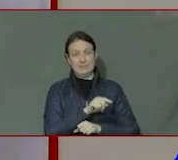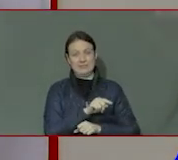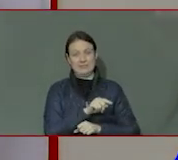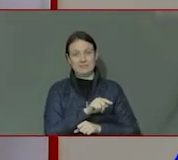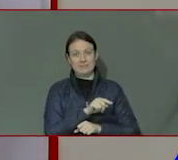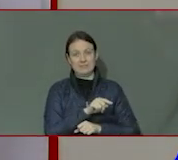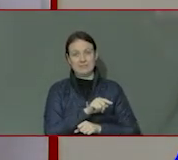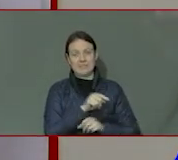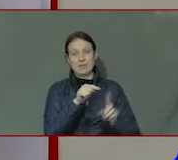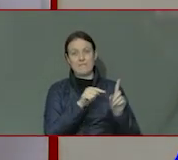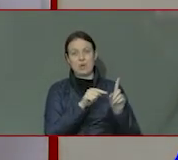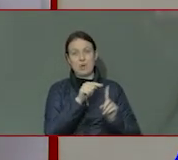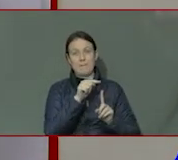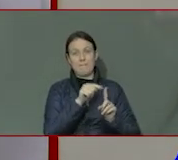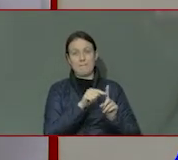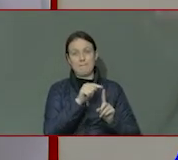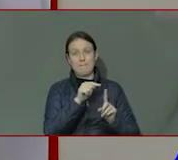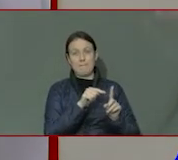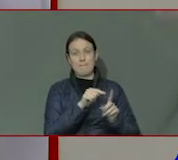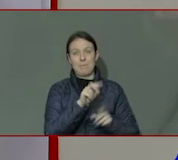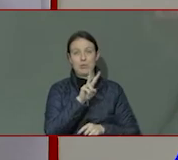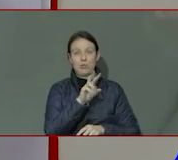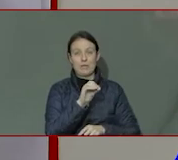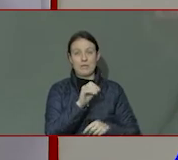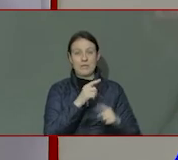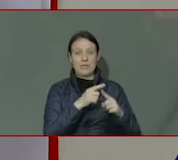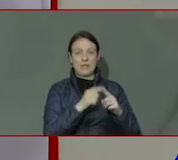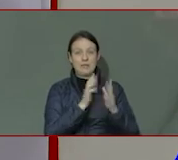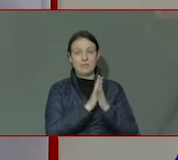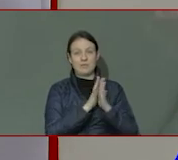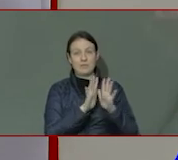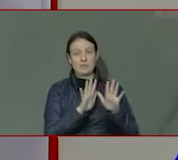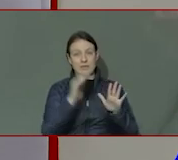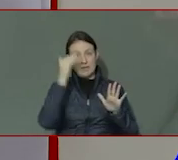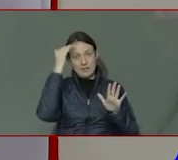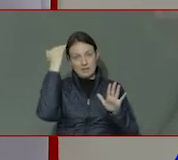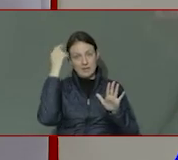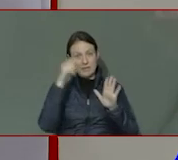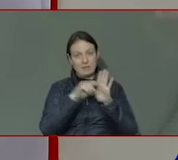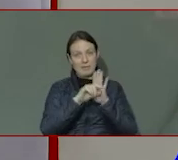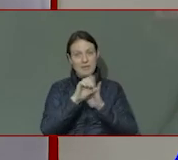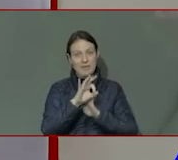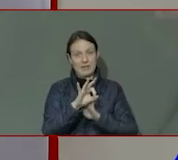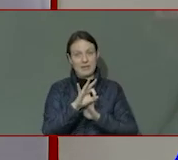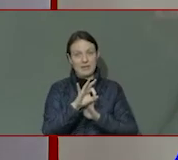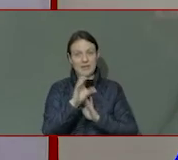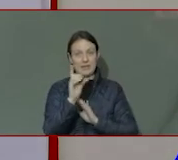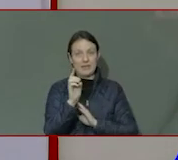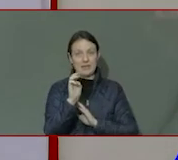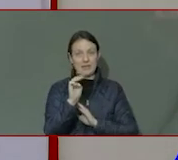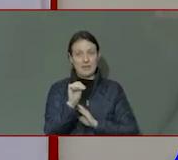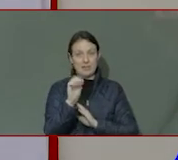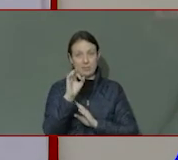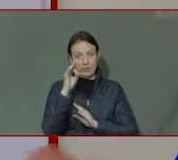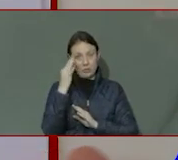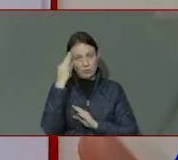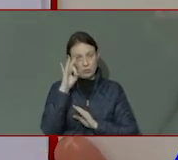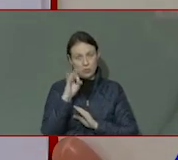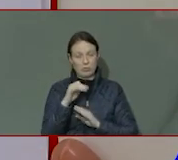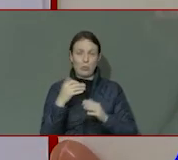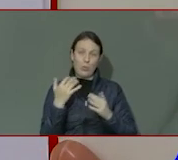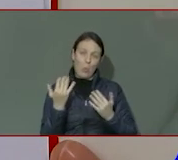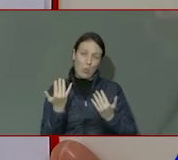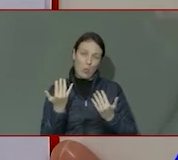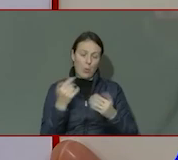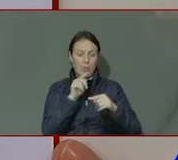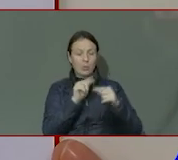the volume is 20 times 10 to the power of negative 3 decimeters cubed, or just divide